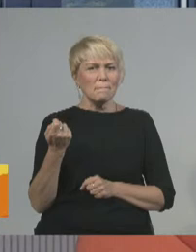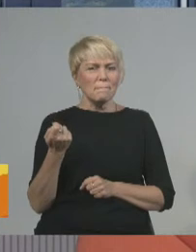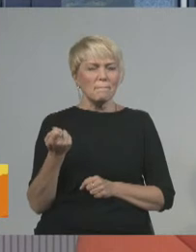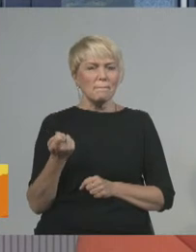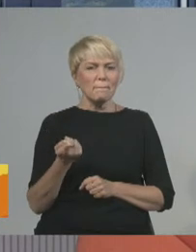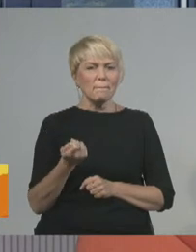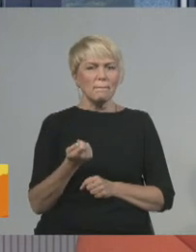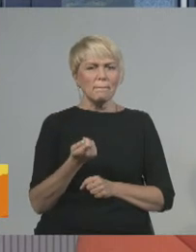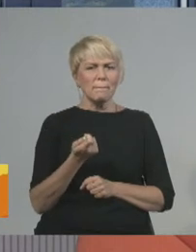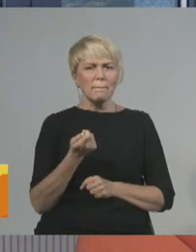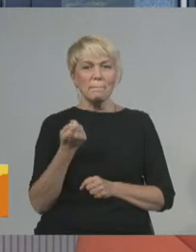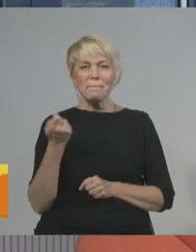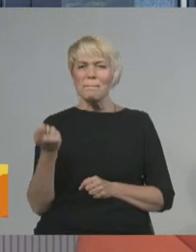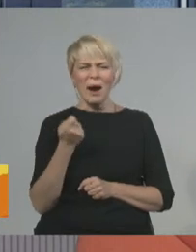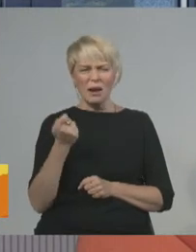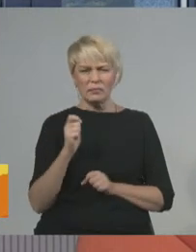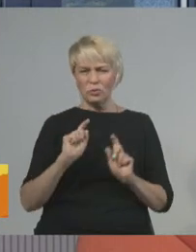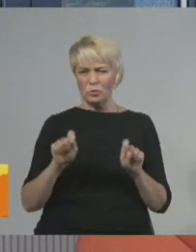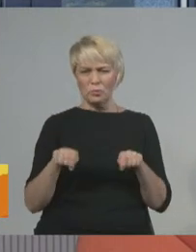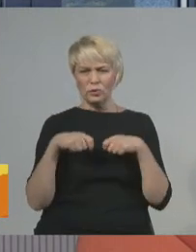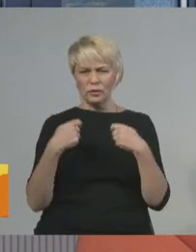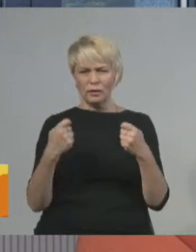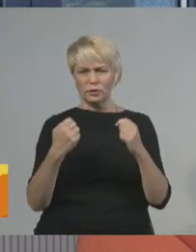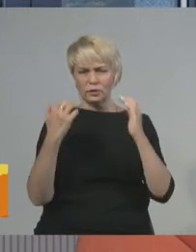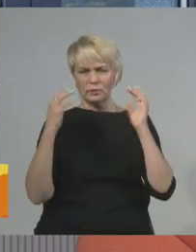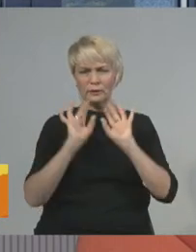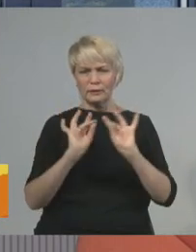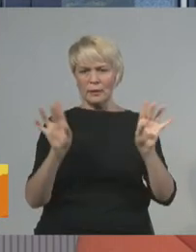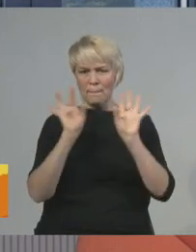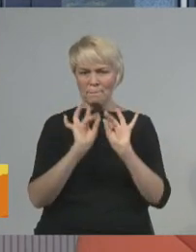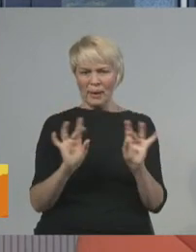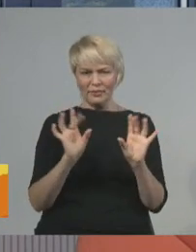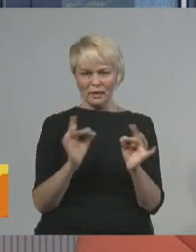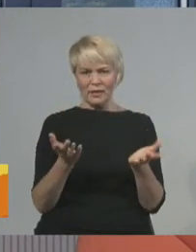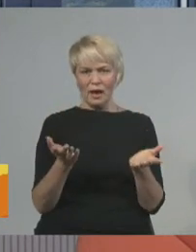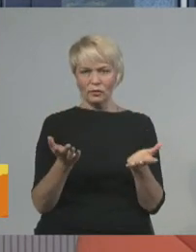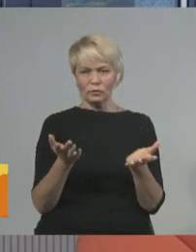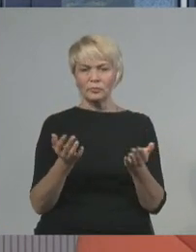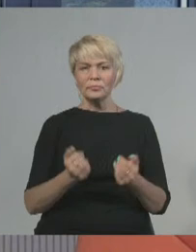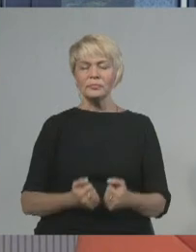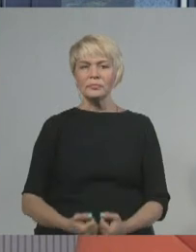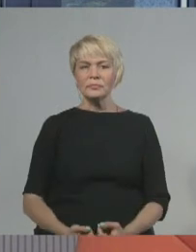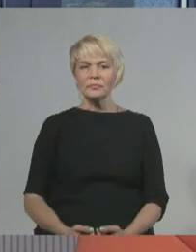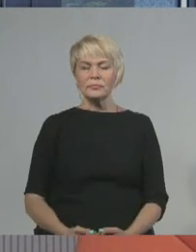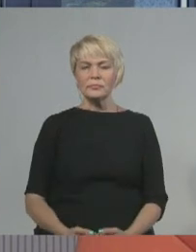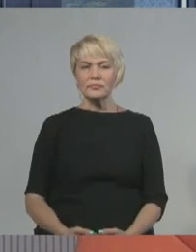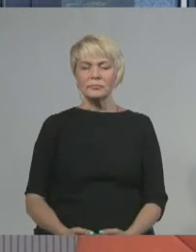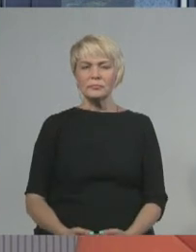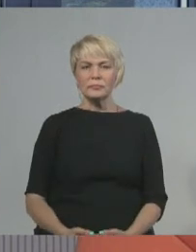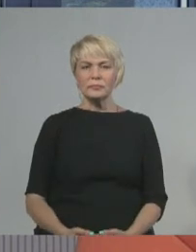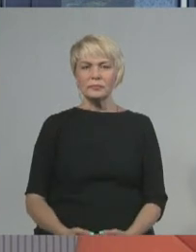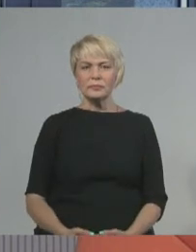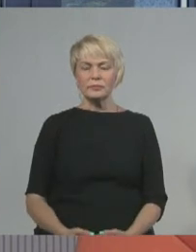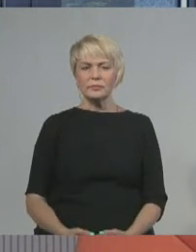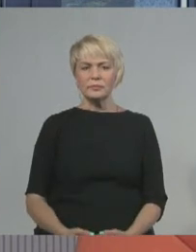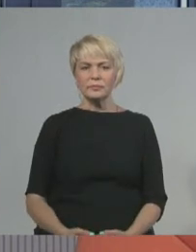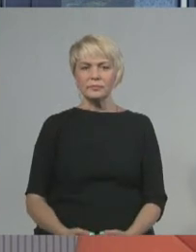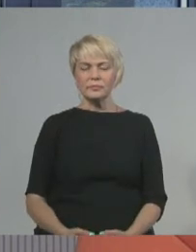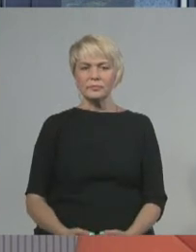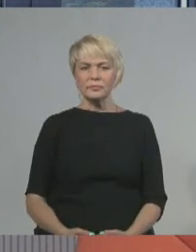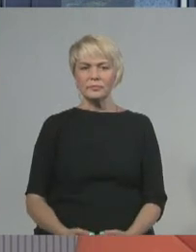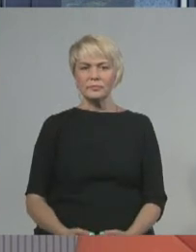especially leading up to the elections last year but also partisan coverage coverage